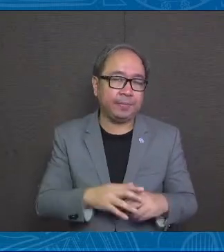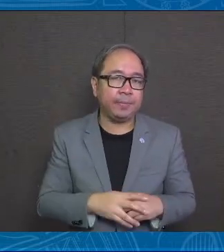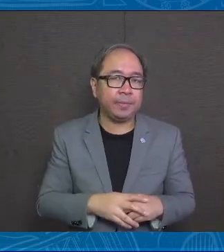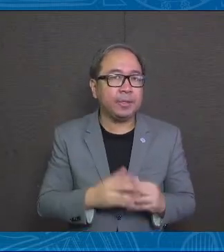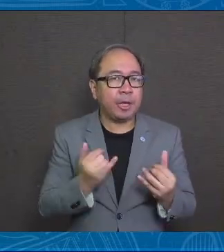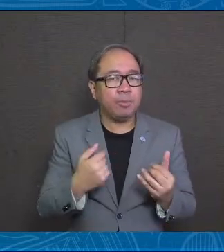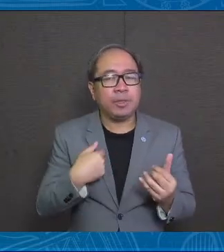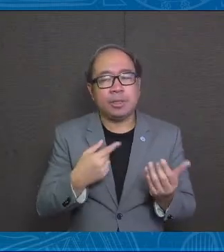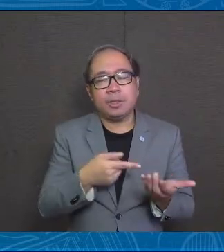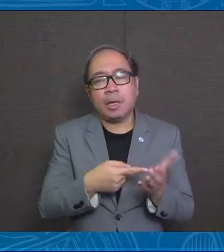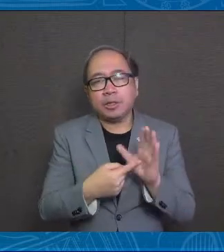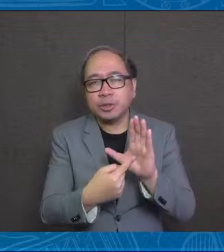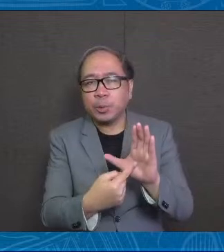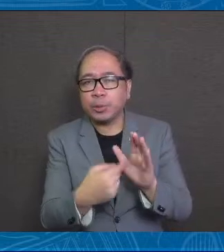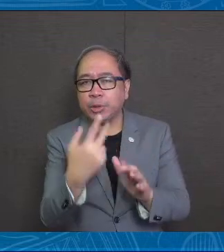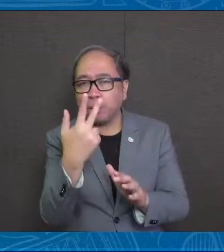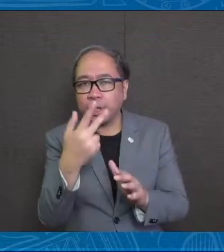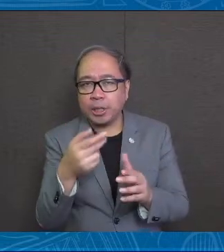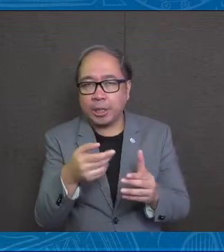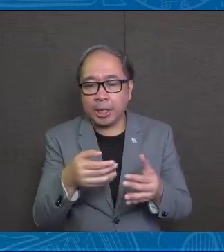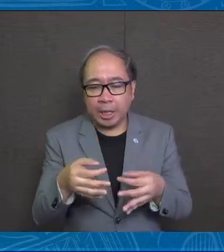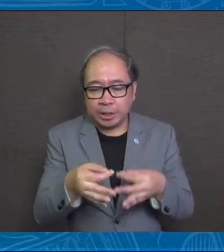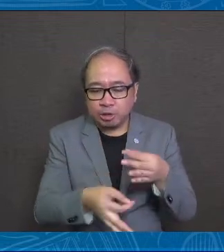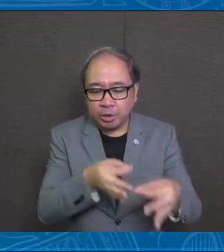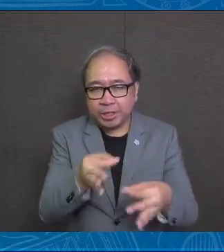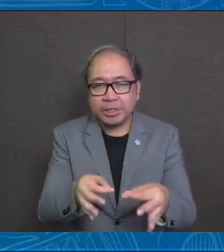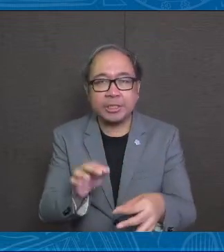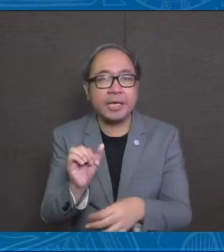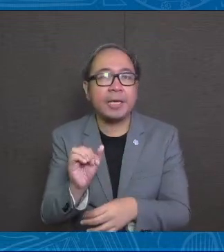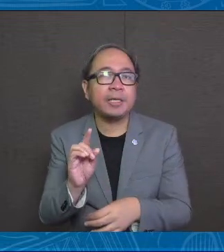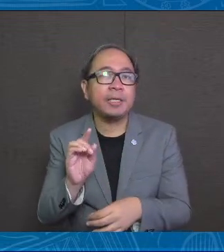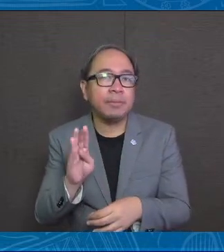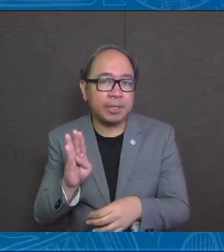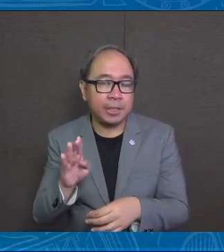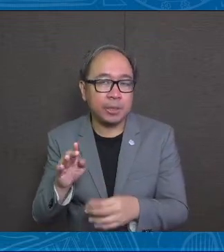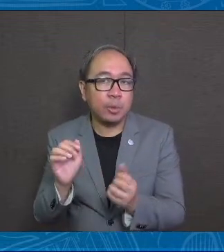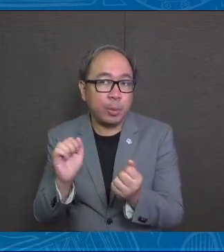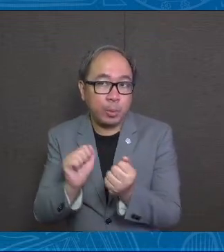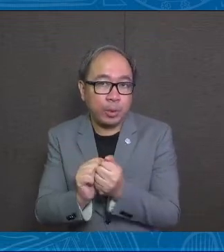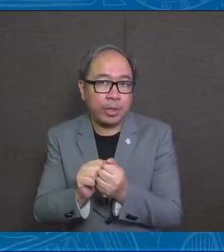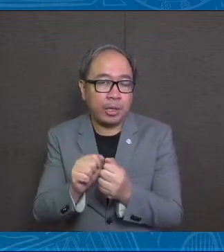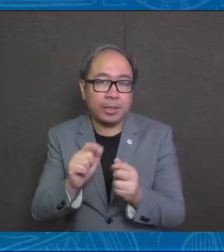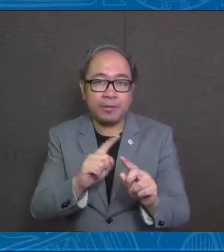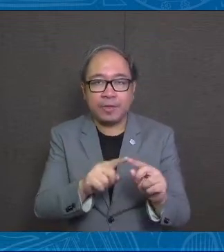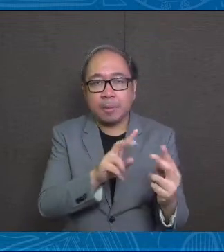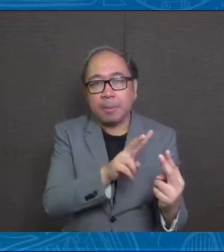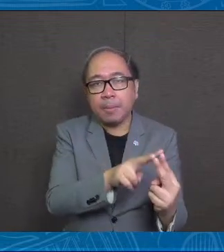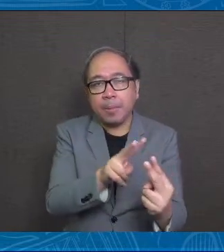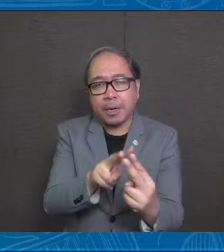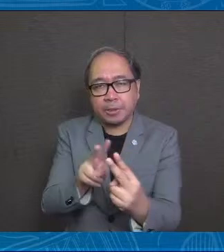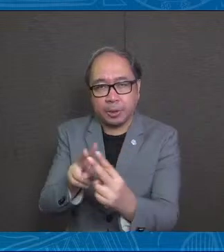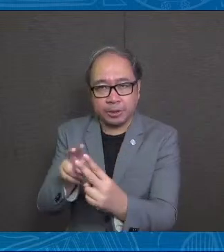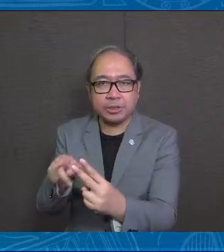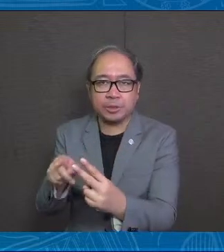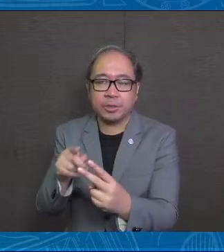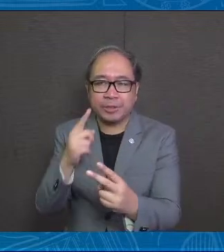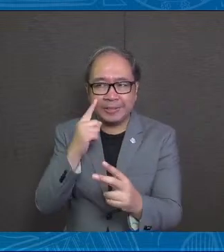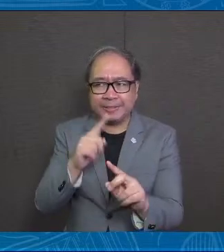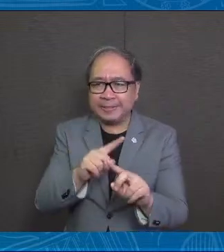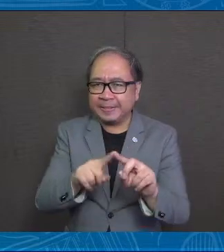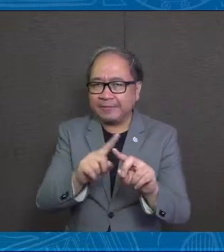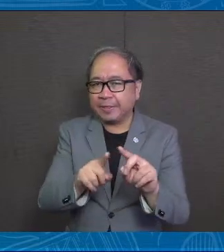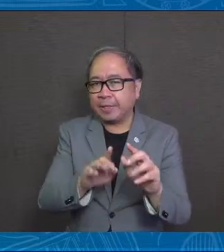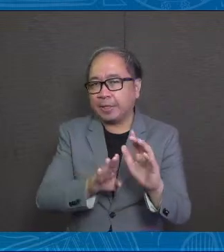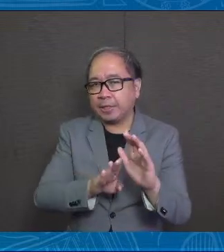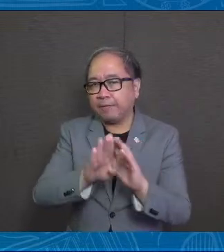that ADB and IFIs are taking, and together with the partners for the selected developing member countries. So